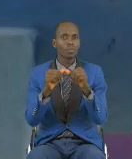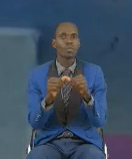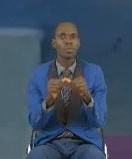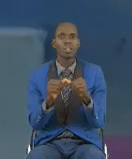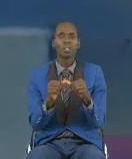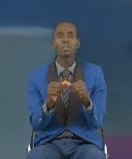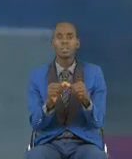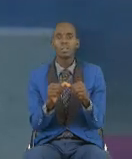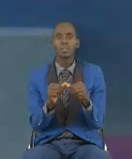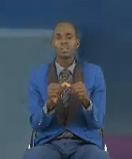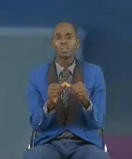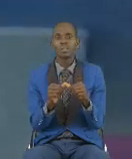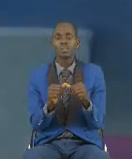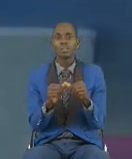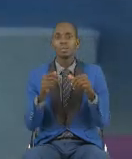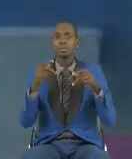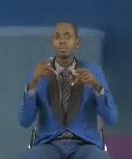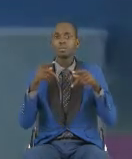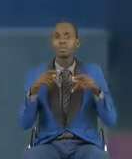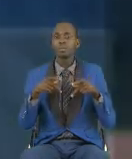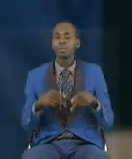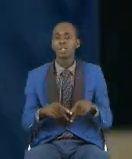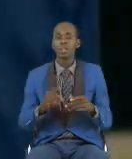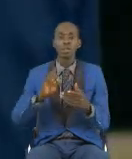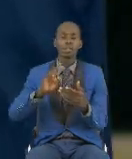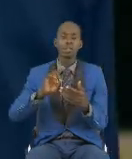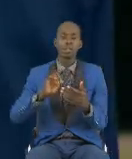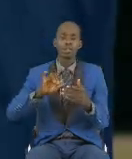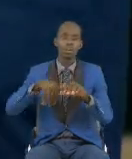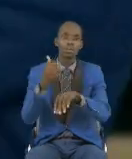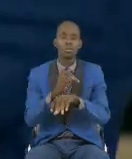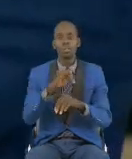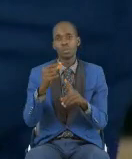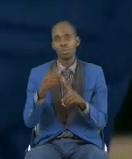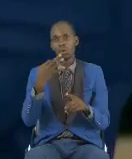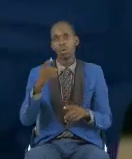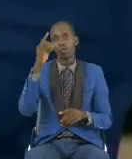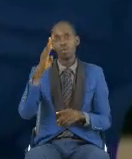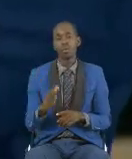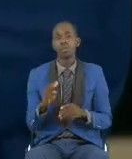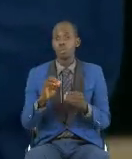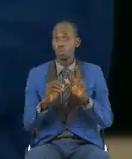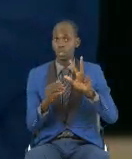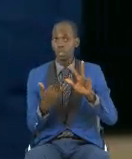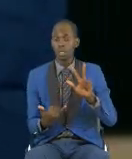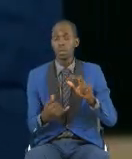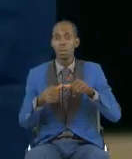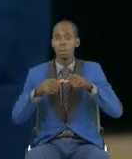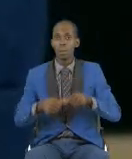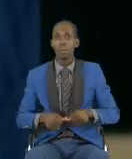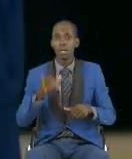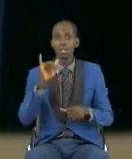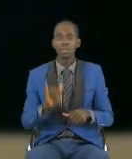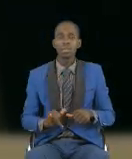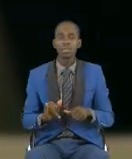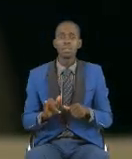two, personally receiving the word of God. Number three, permanently